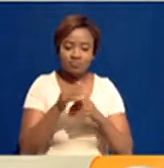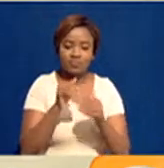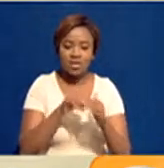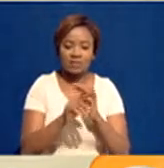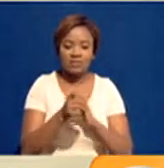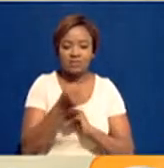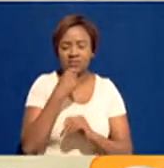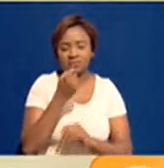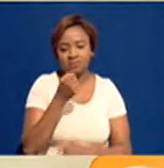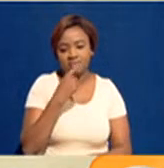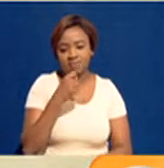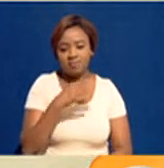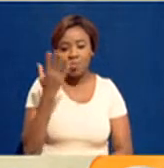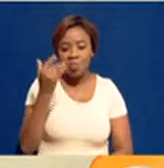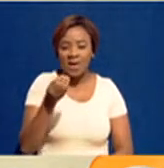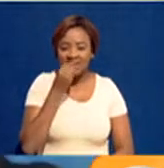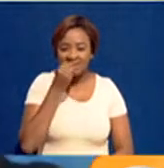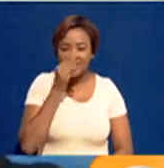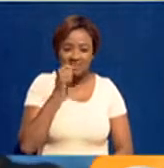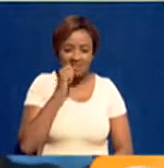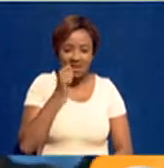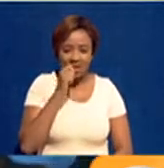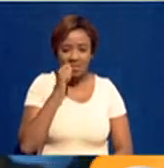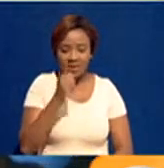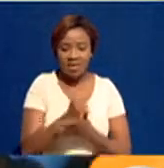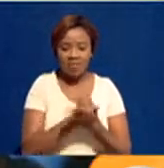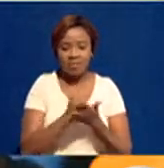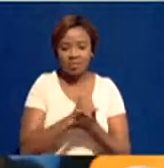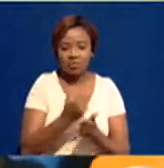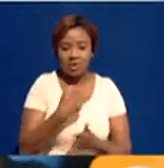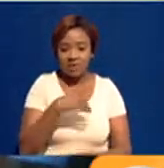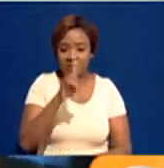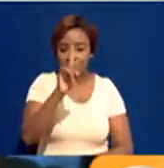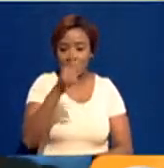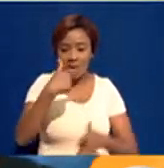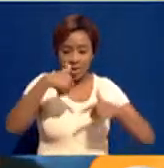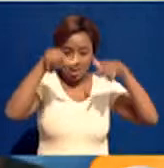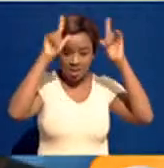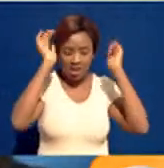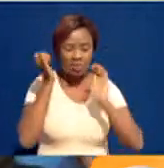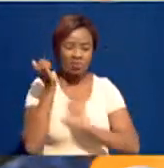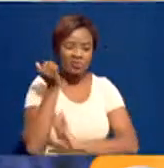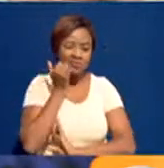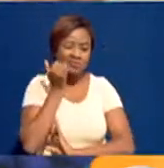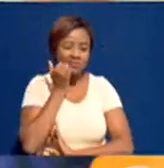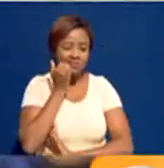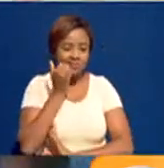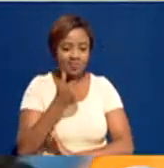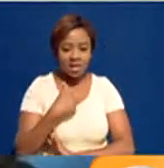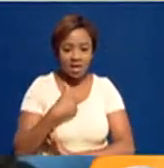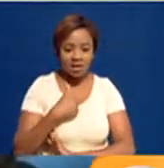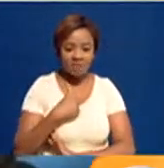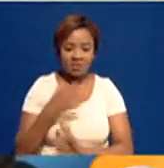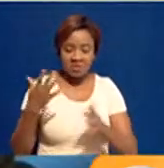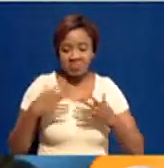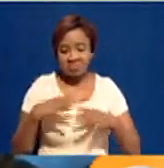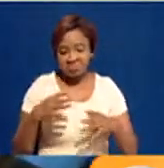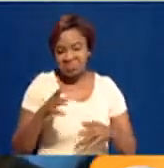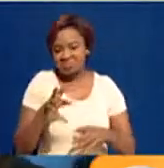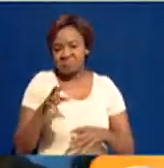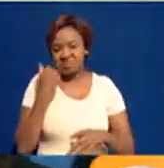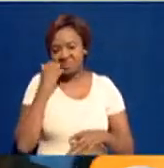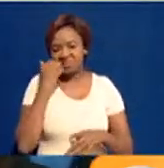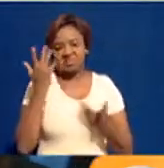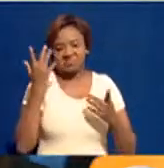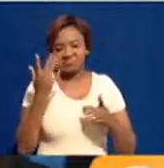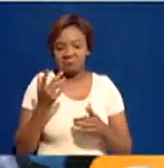after consuming contaminated meat. Kuna ng'ombe ilikuwa nimekonjeka, na watu akachinja, mwenye